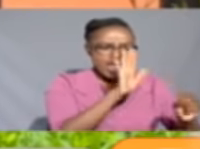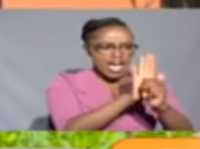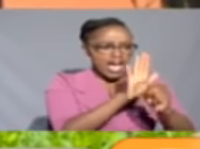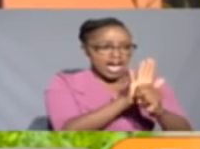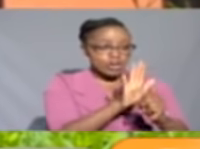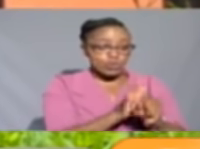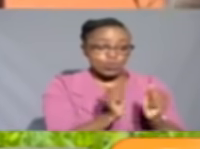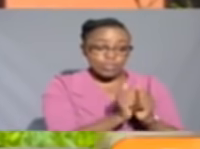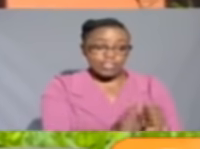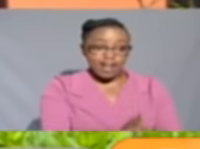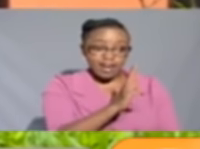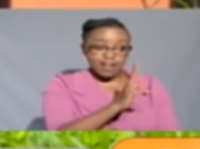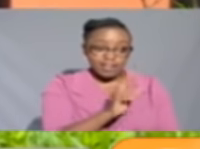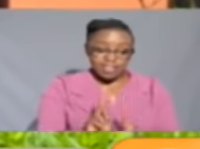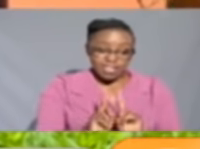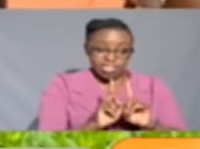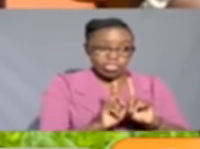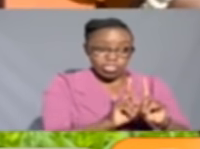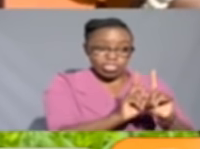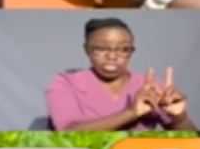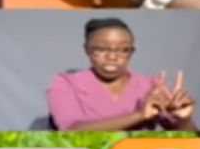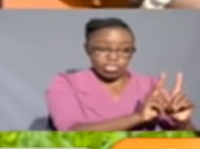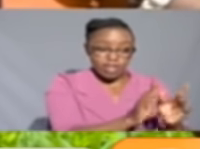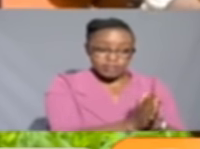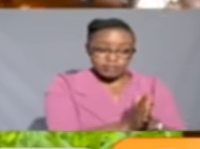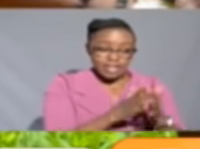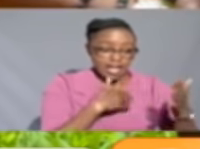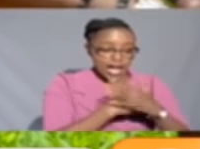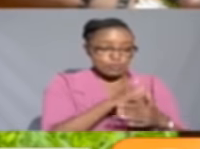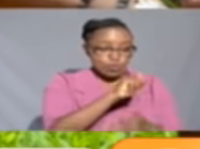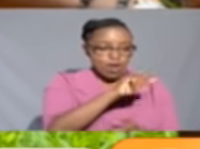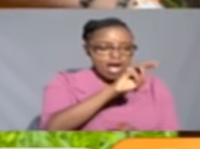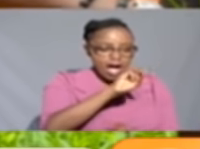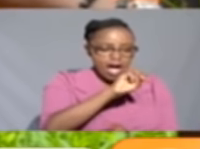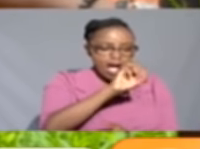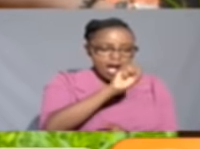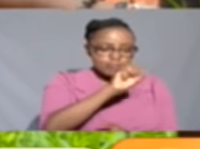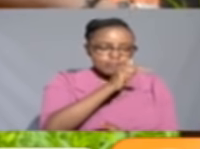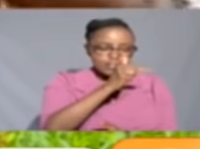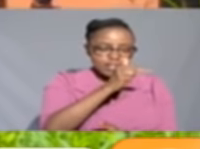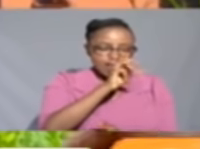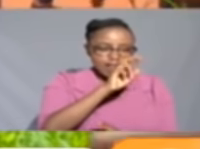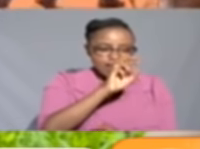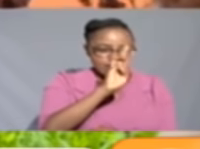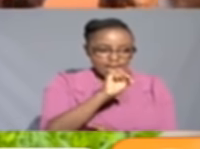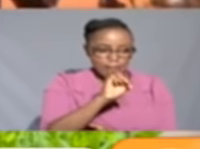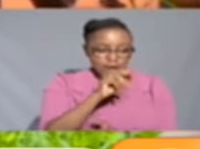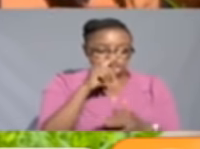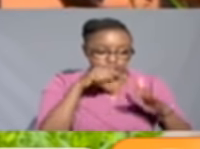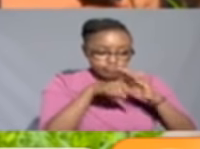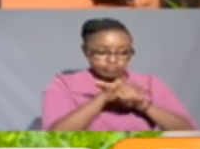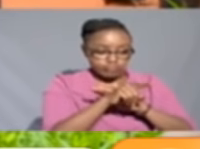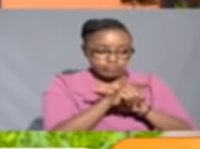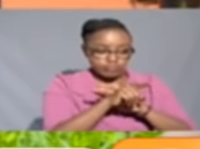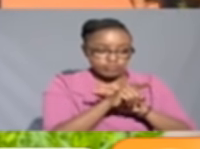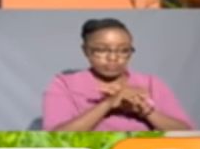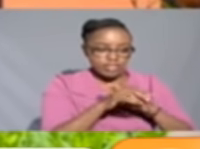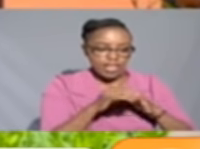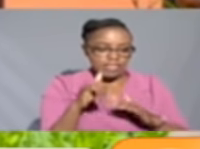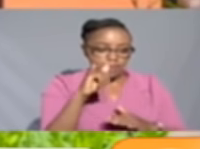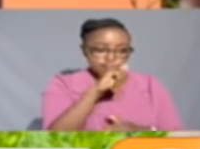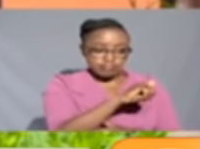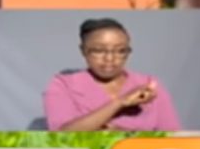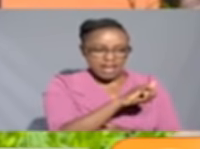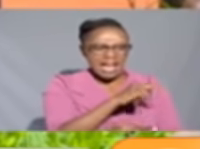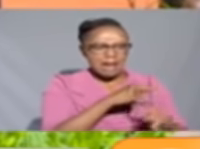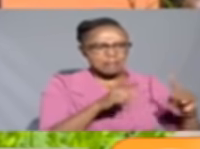with guns. Do they escort you to Amsterdam? They did. They put me in the plane, but they have,